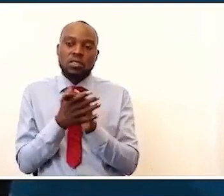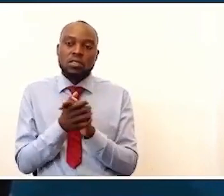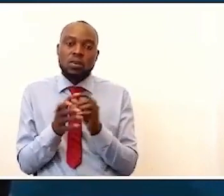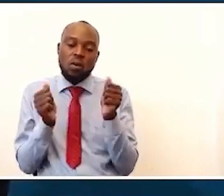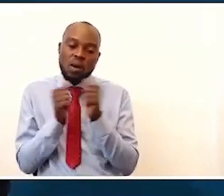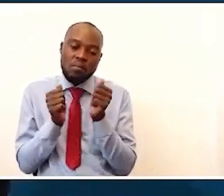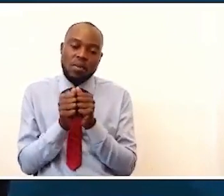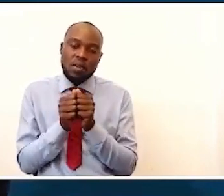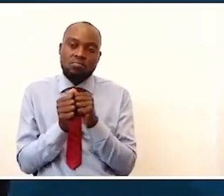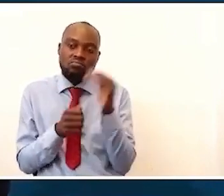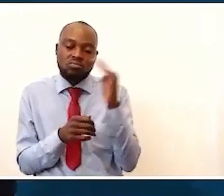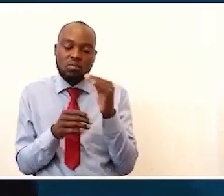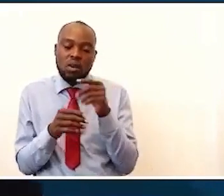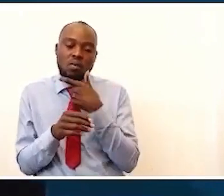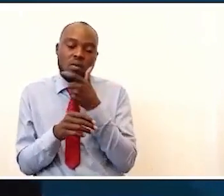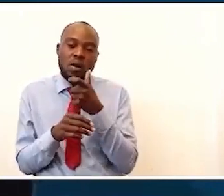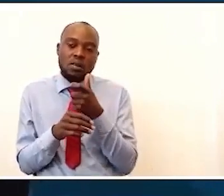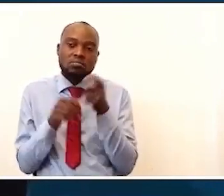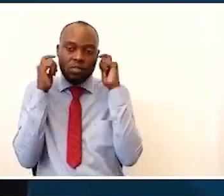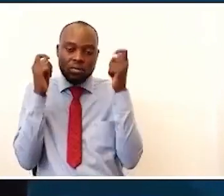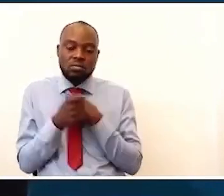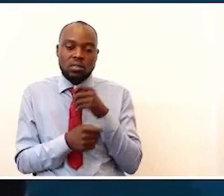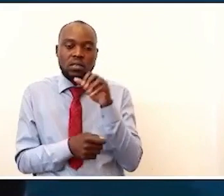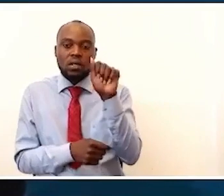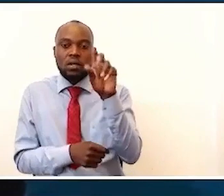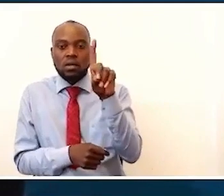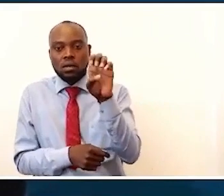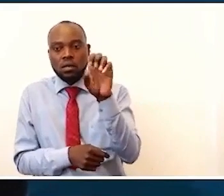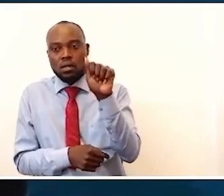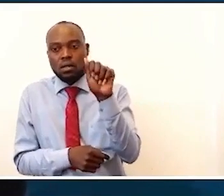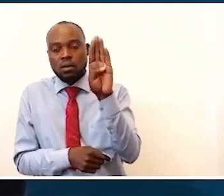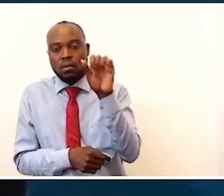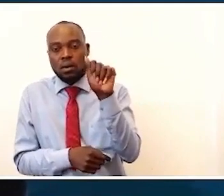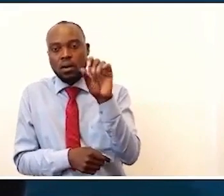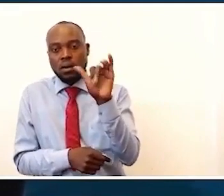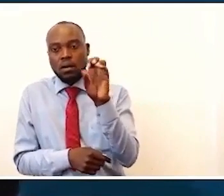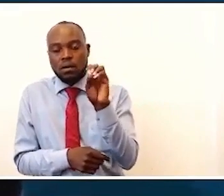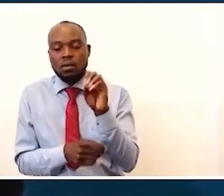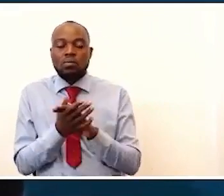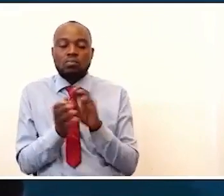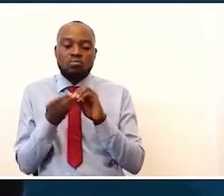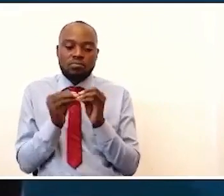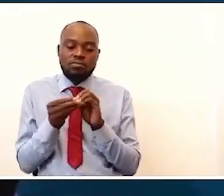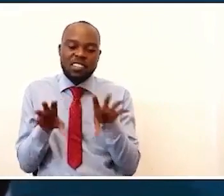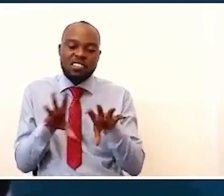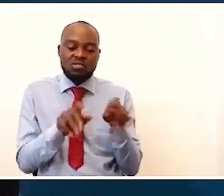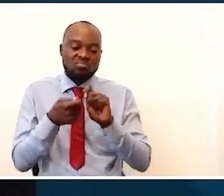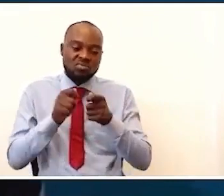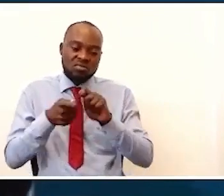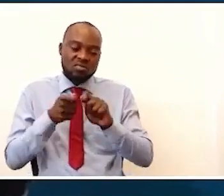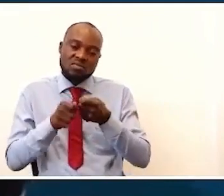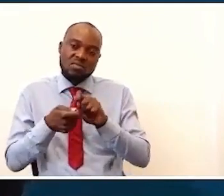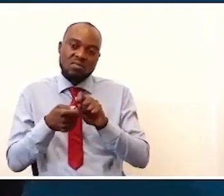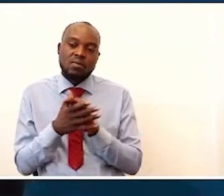it comes to things like Dr. Adebayo says, when we make things very technical, the